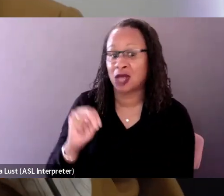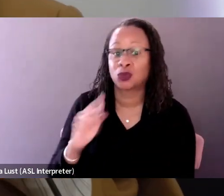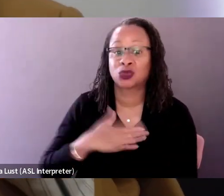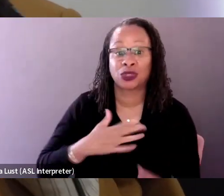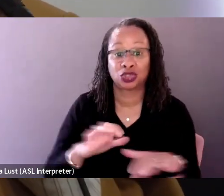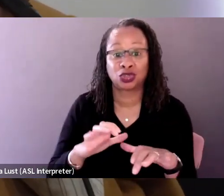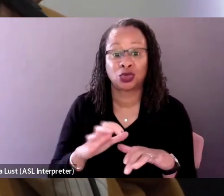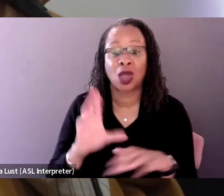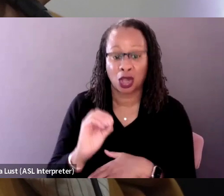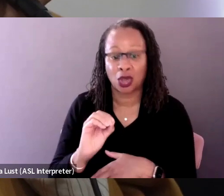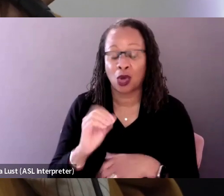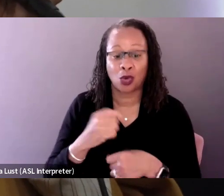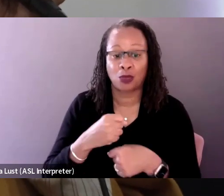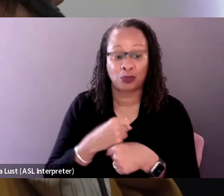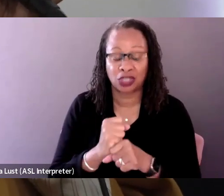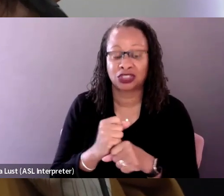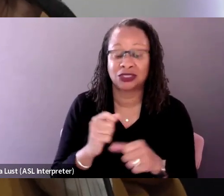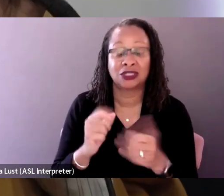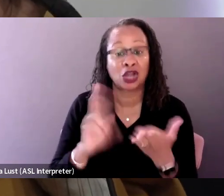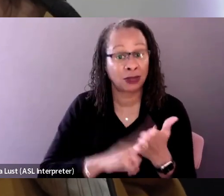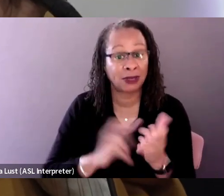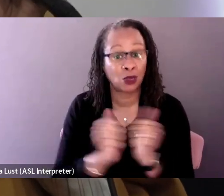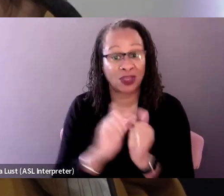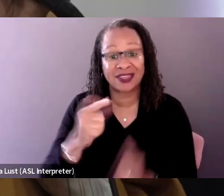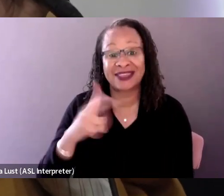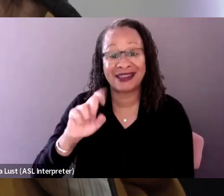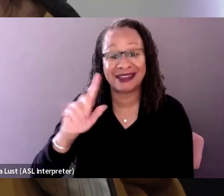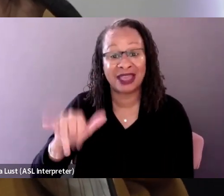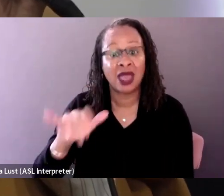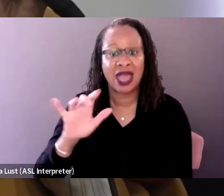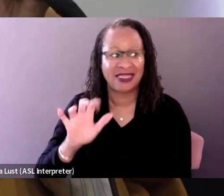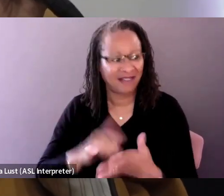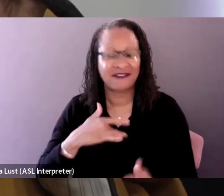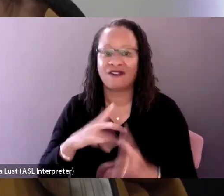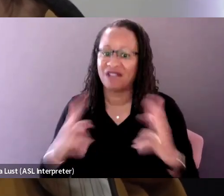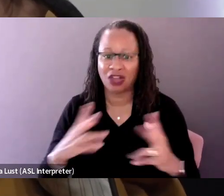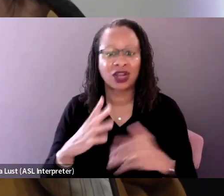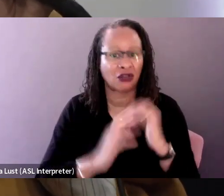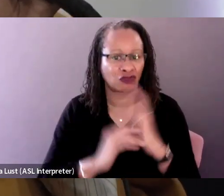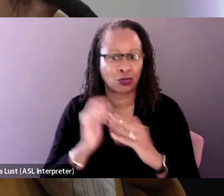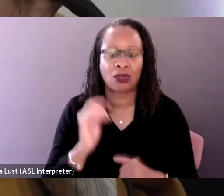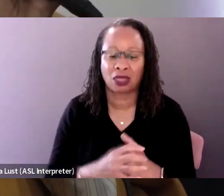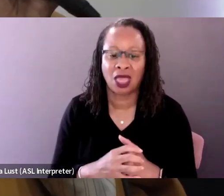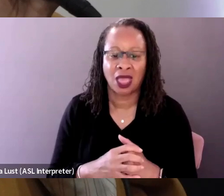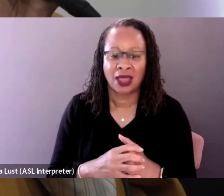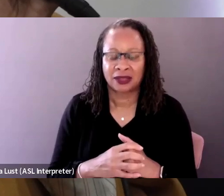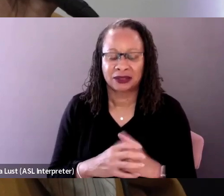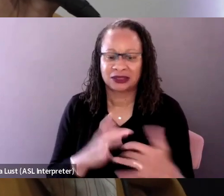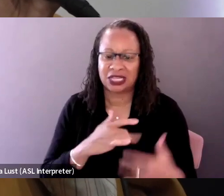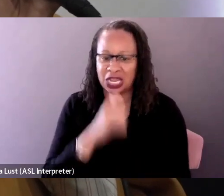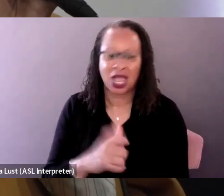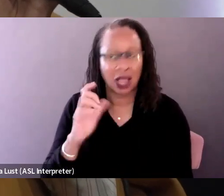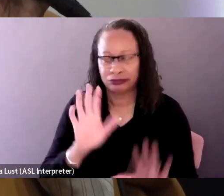them. And so to me, that felt really comfortable. And it is unheard of. Like, look, I was struggling. I